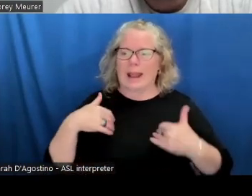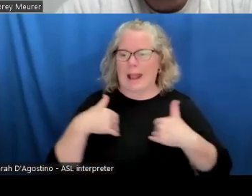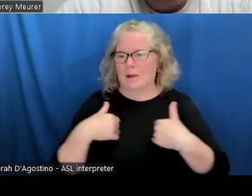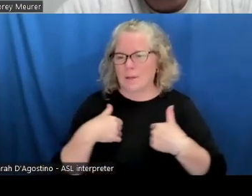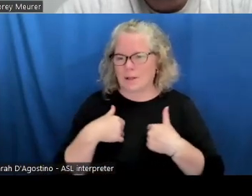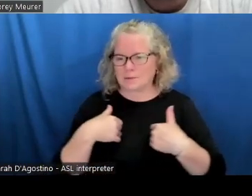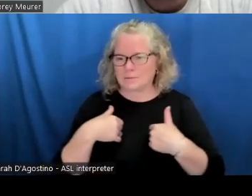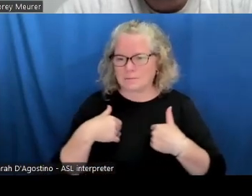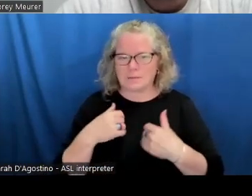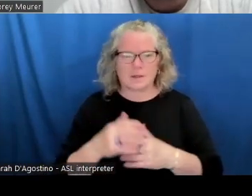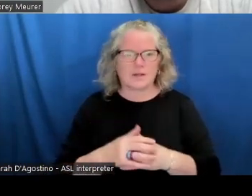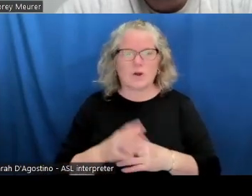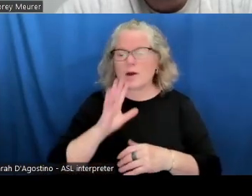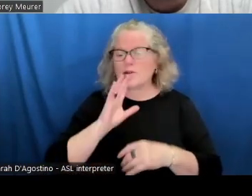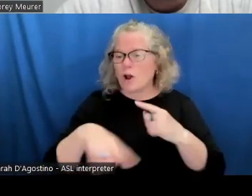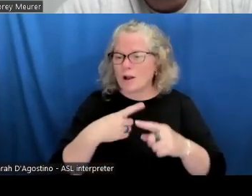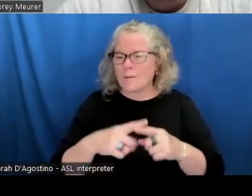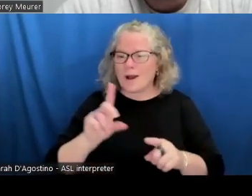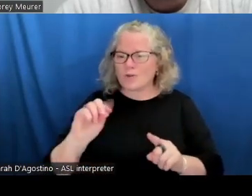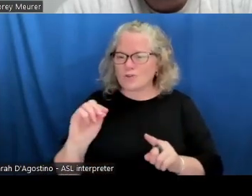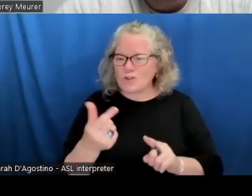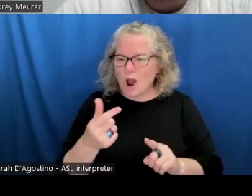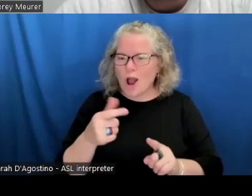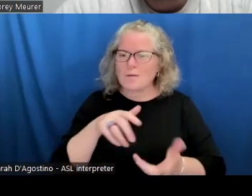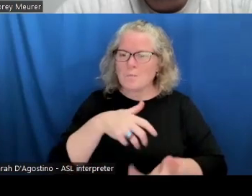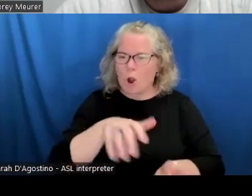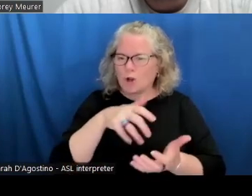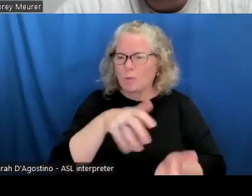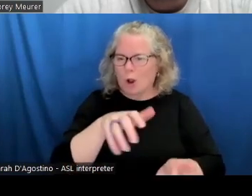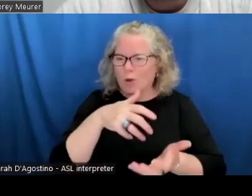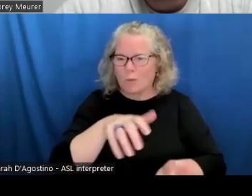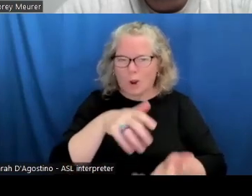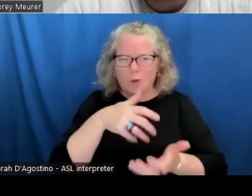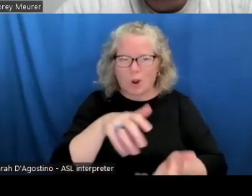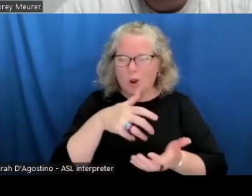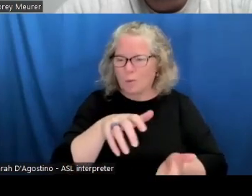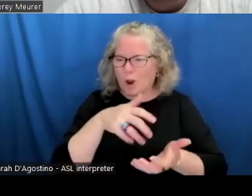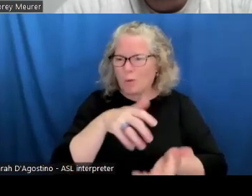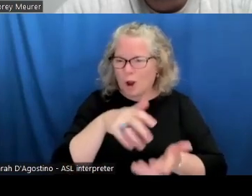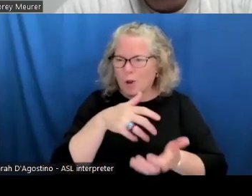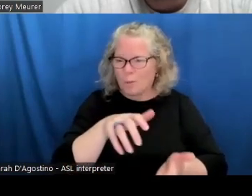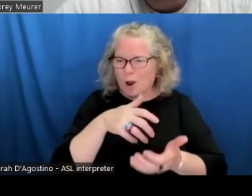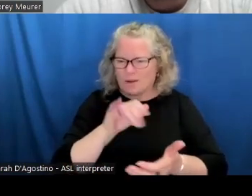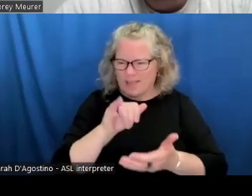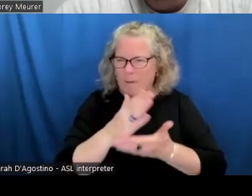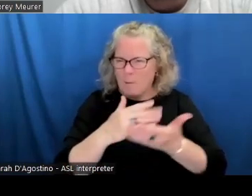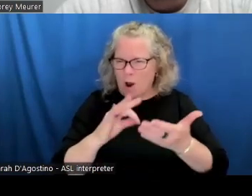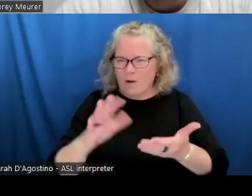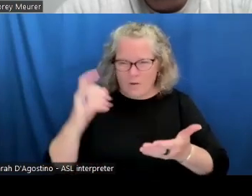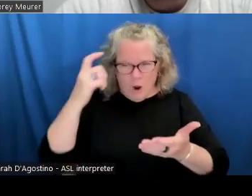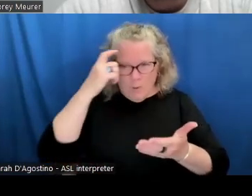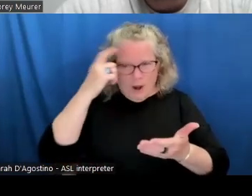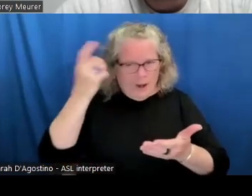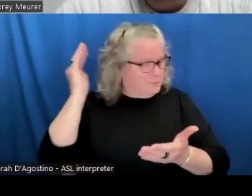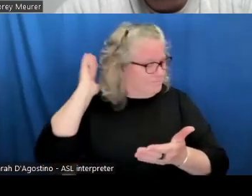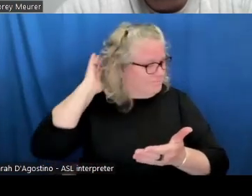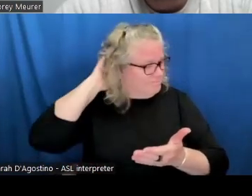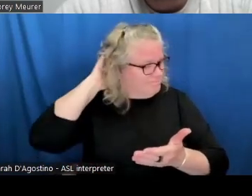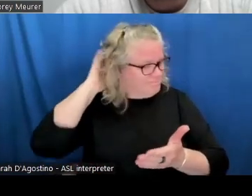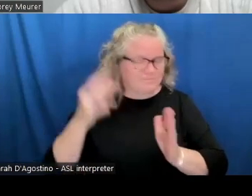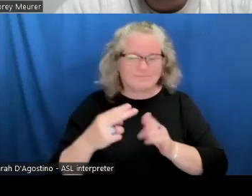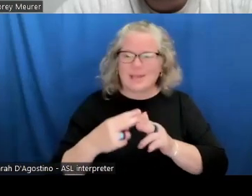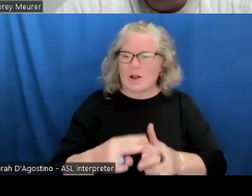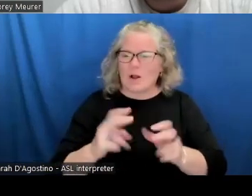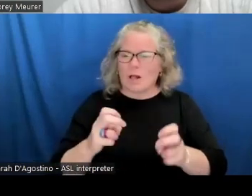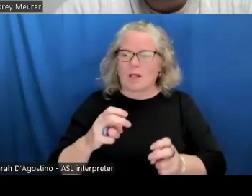think about when any noise or threat makes, usually a dog will bark. So this is the barking dog, okay? A problem solver is often